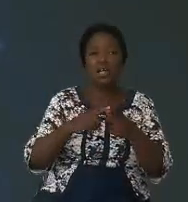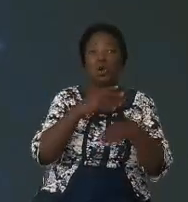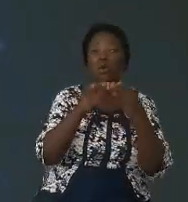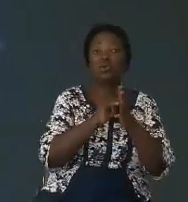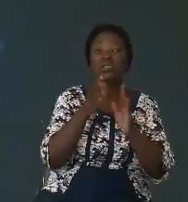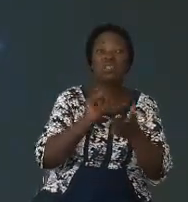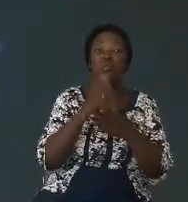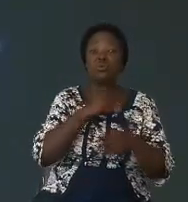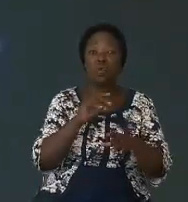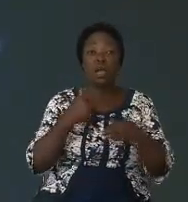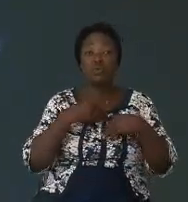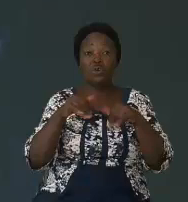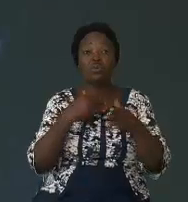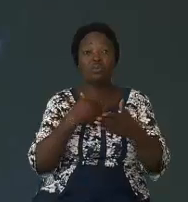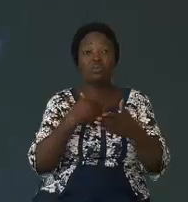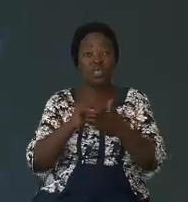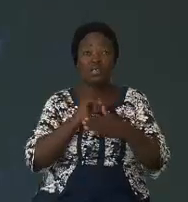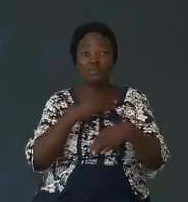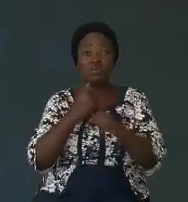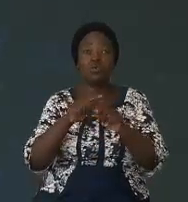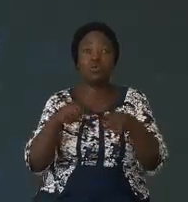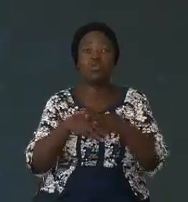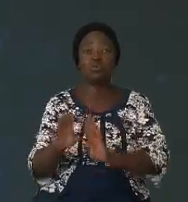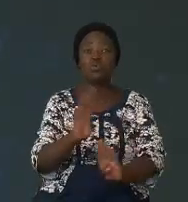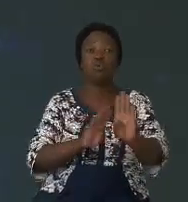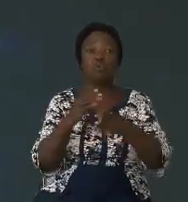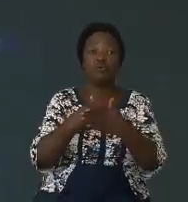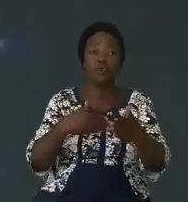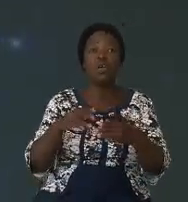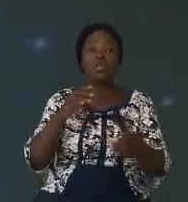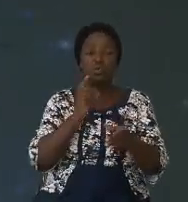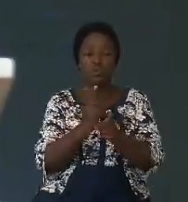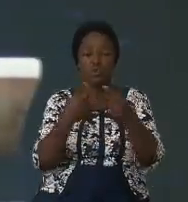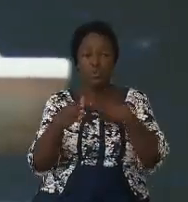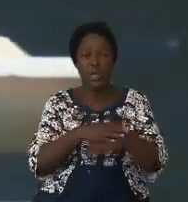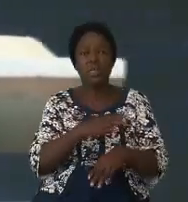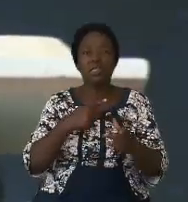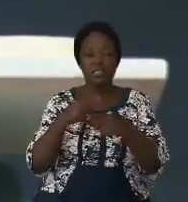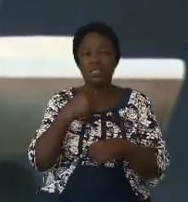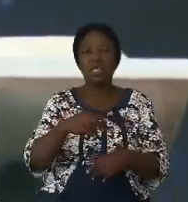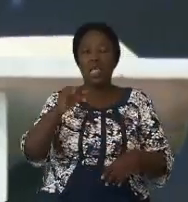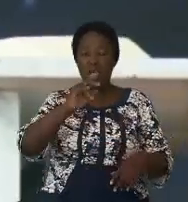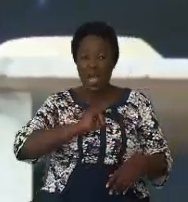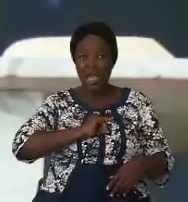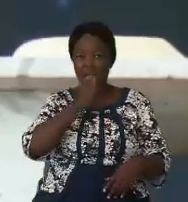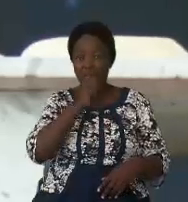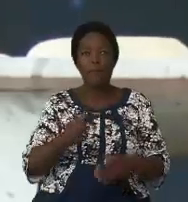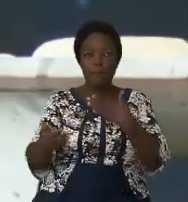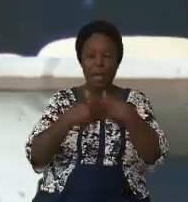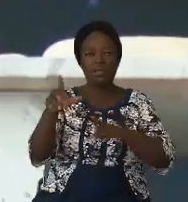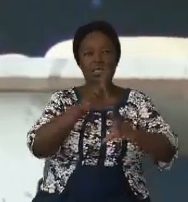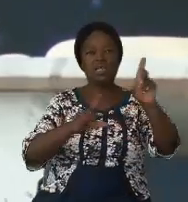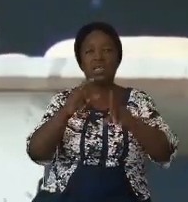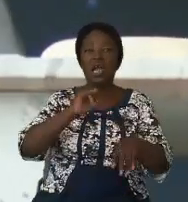the things I thought of before, it landed me in trouble. I am back.